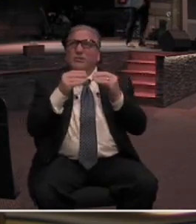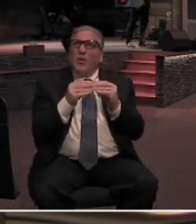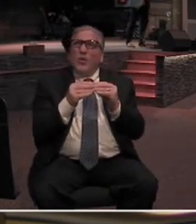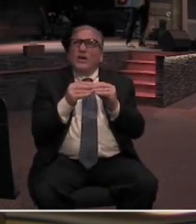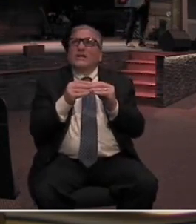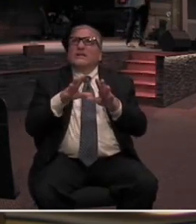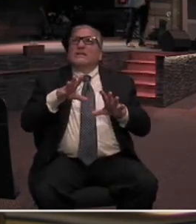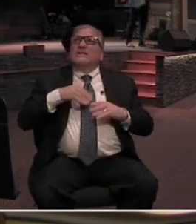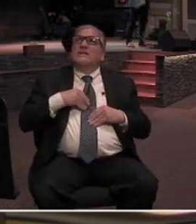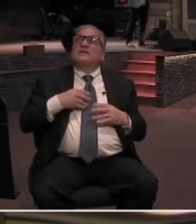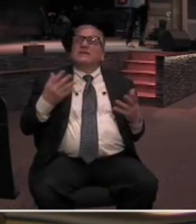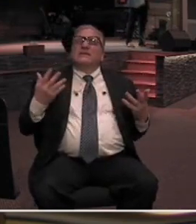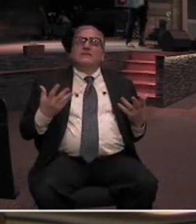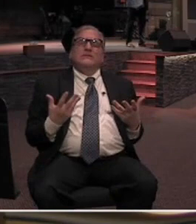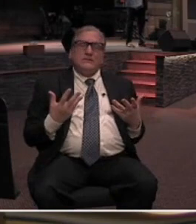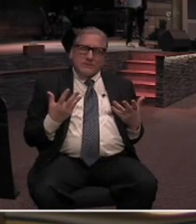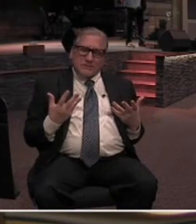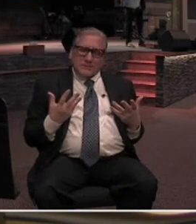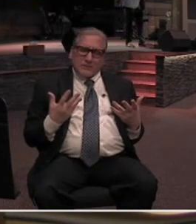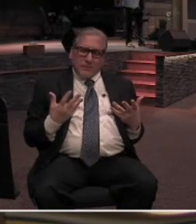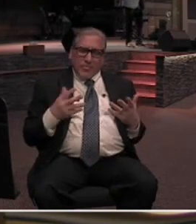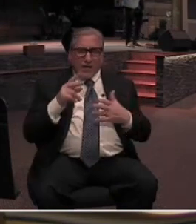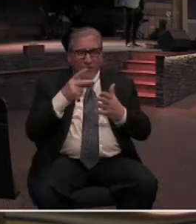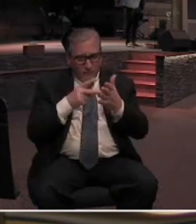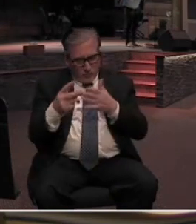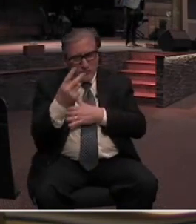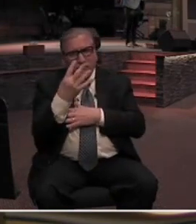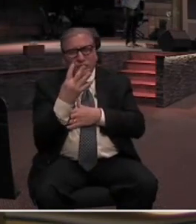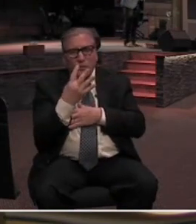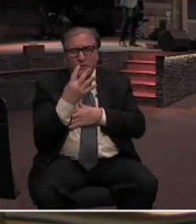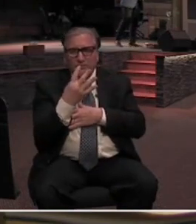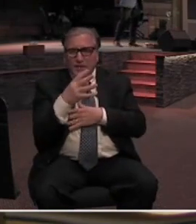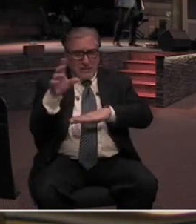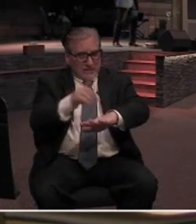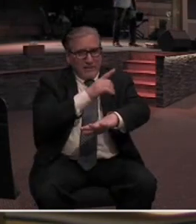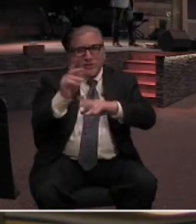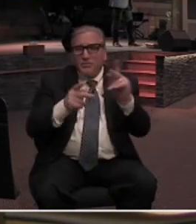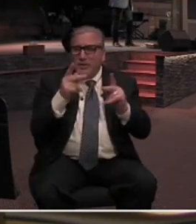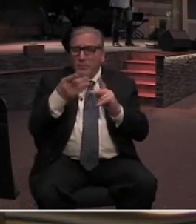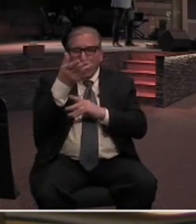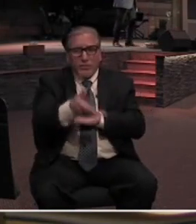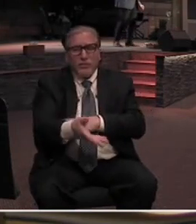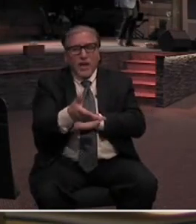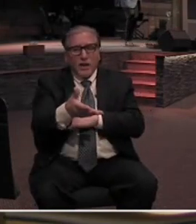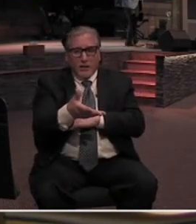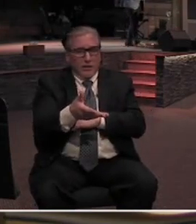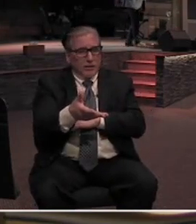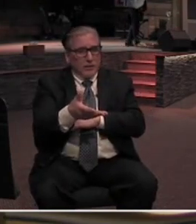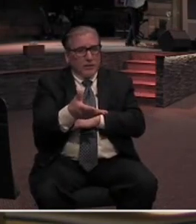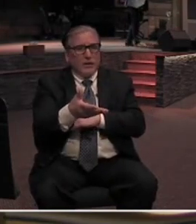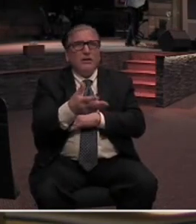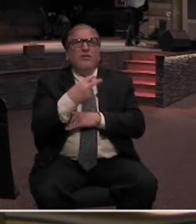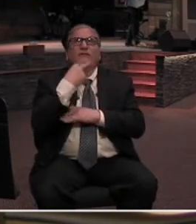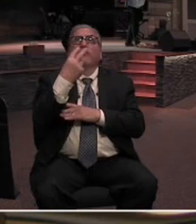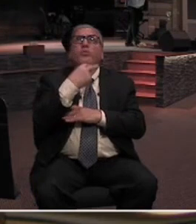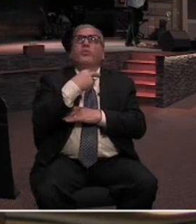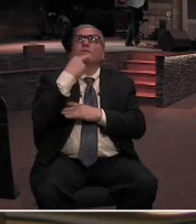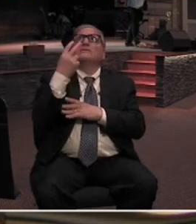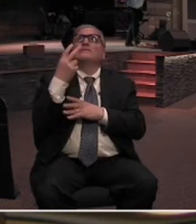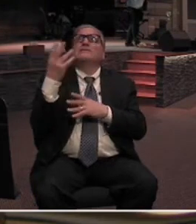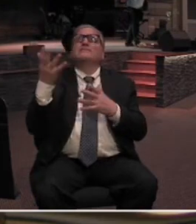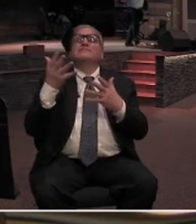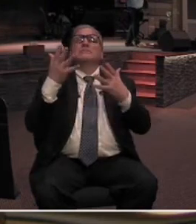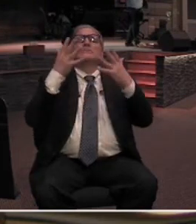can they take? Verse 4, then David and the people that were there with him lifted up their voice